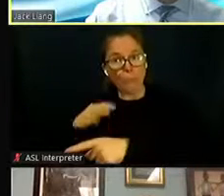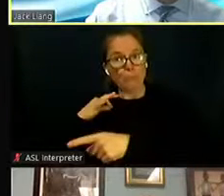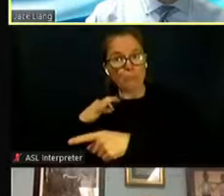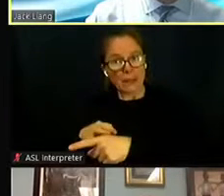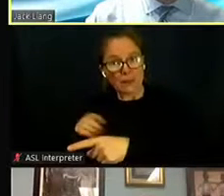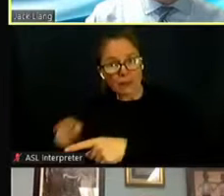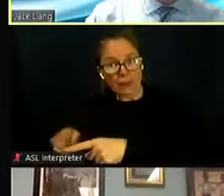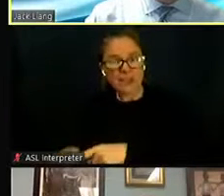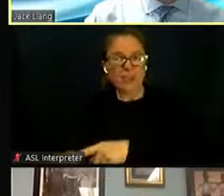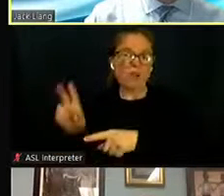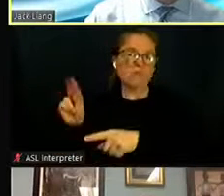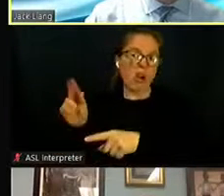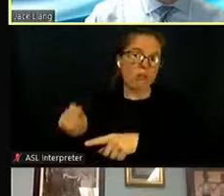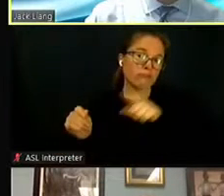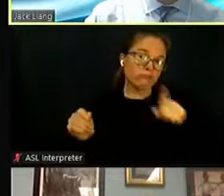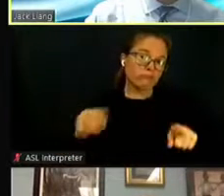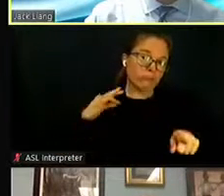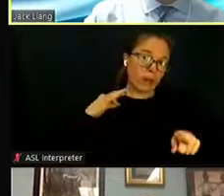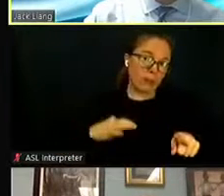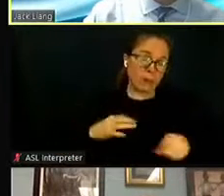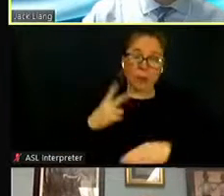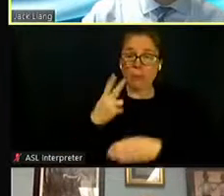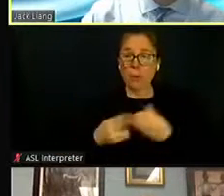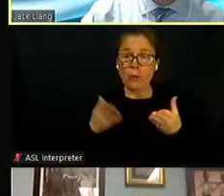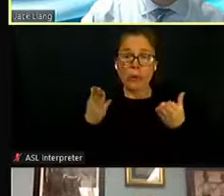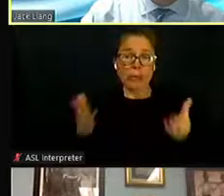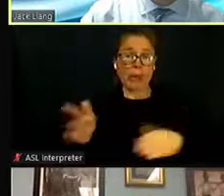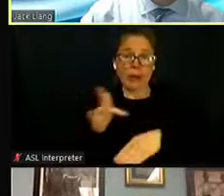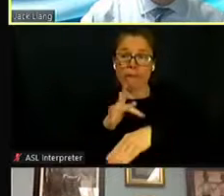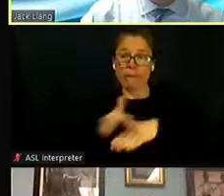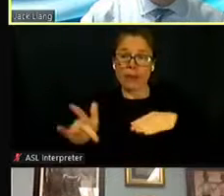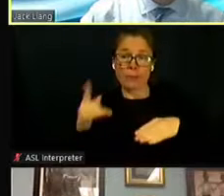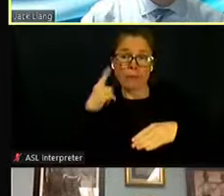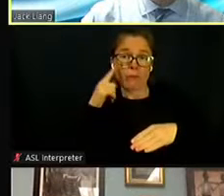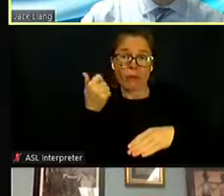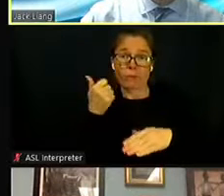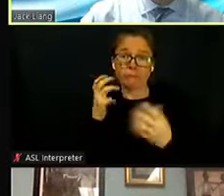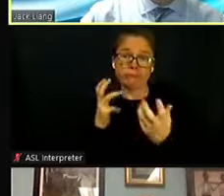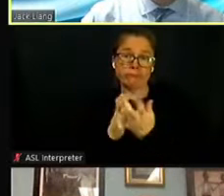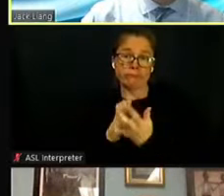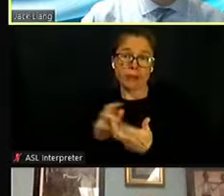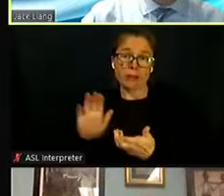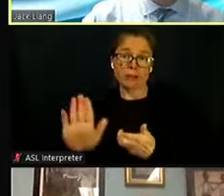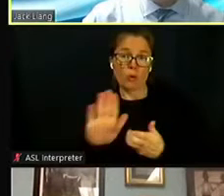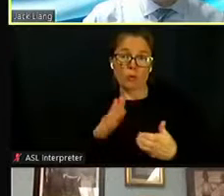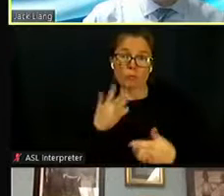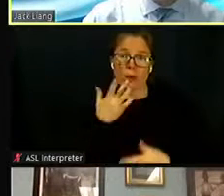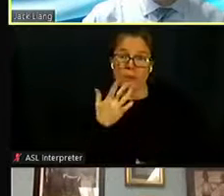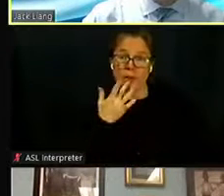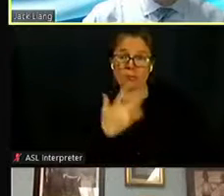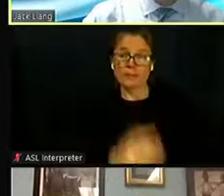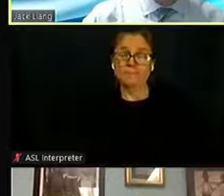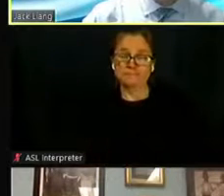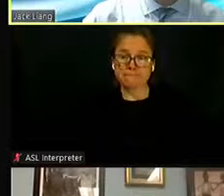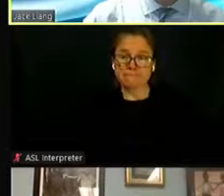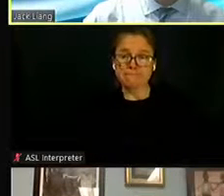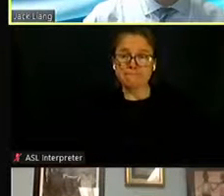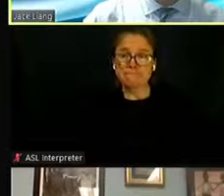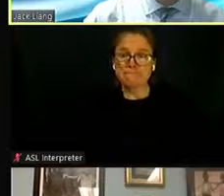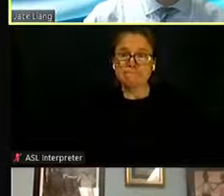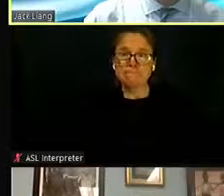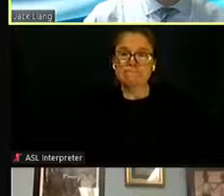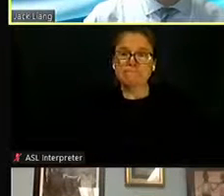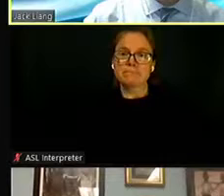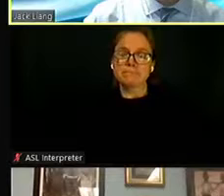and obviously that we have both available just to make sure that we have multiple tools to engage with the public on the county's budget.